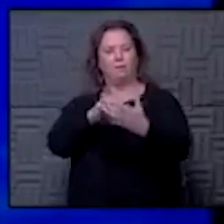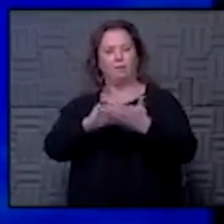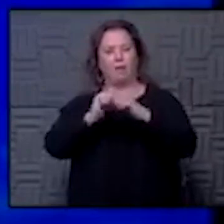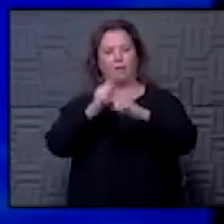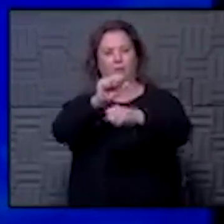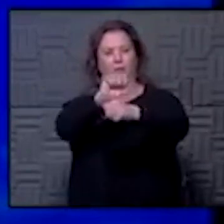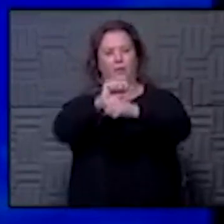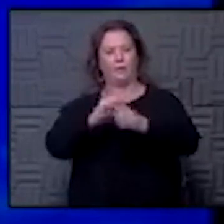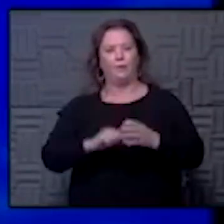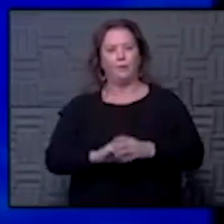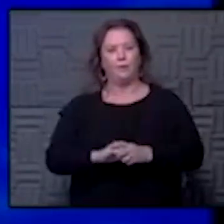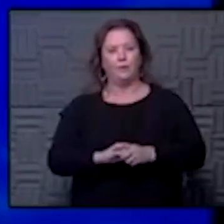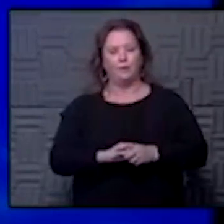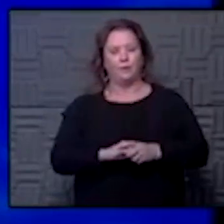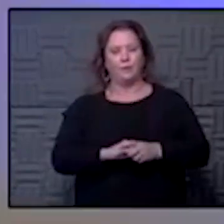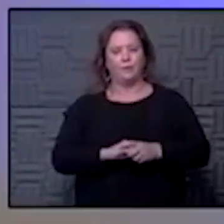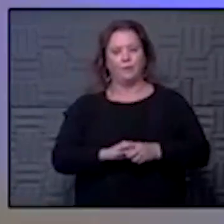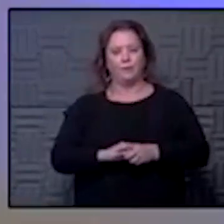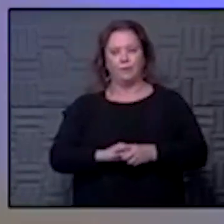work?